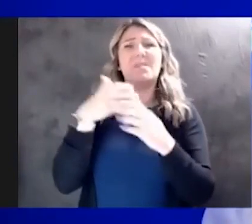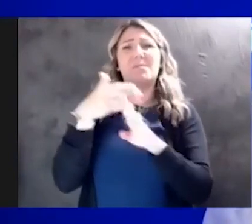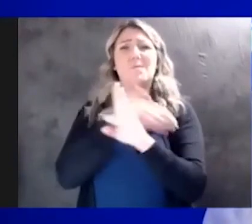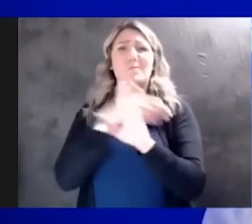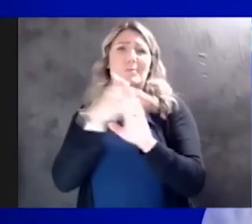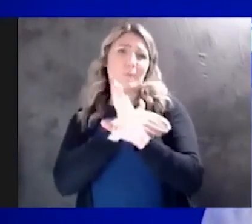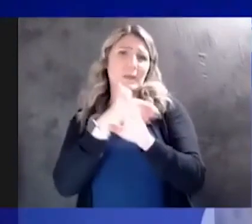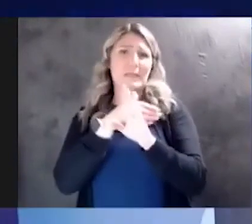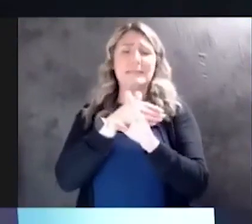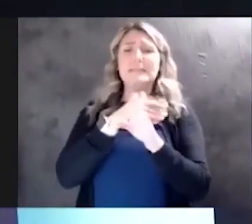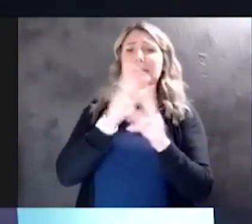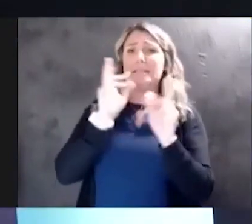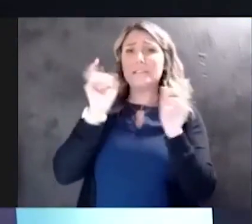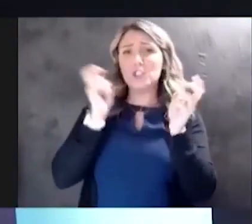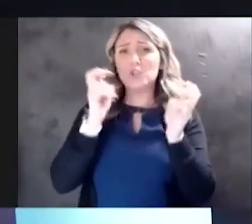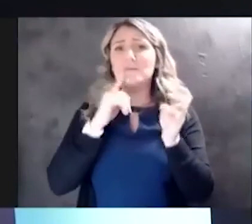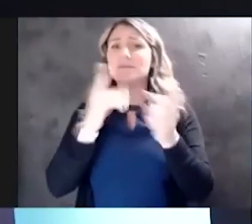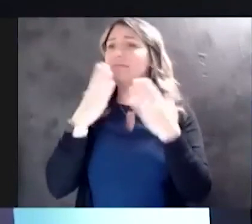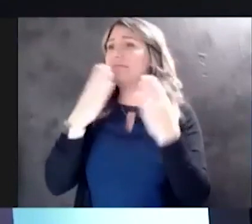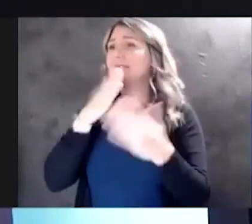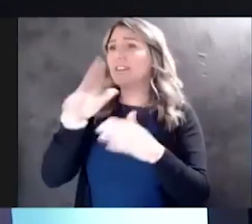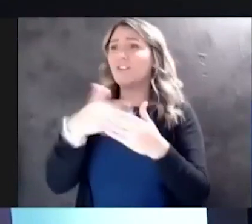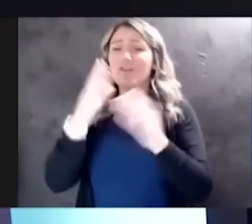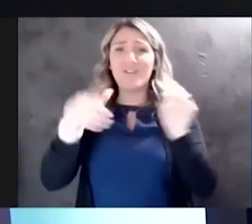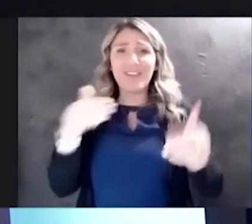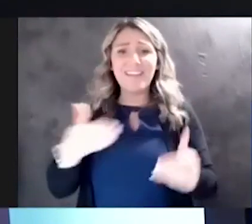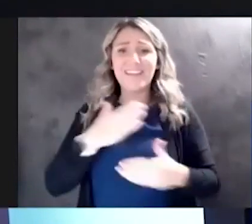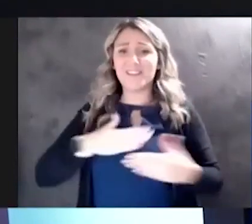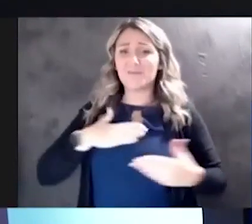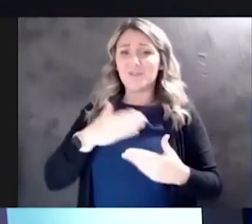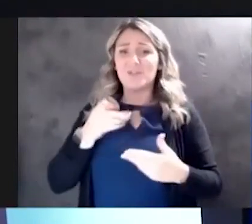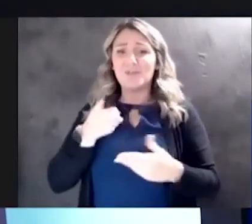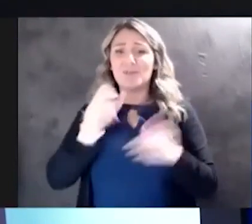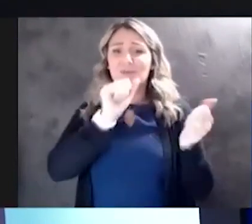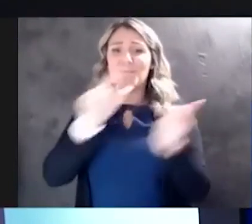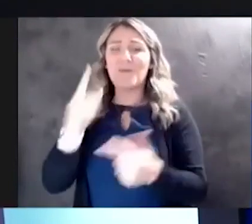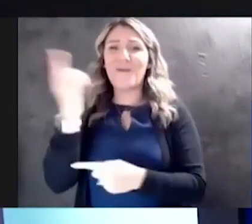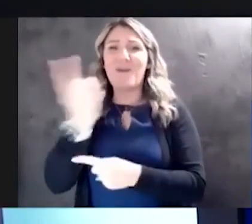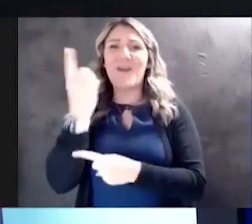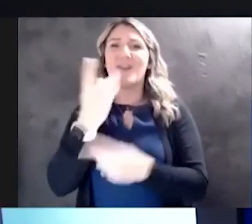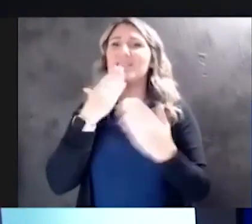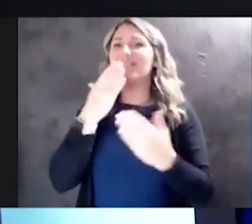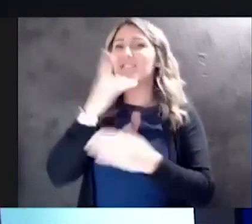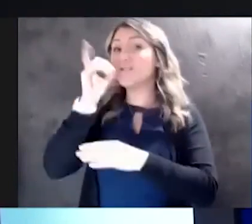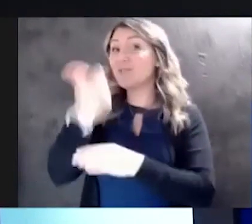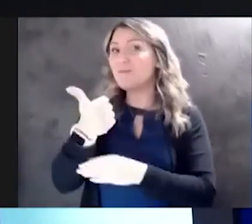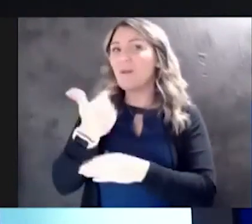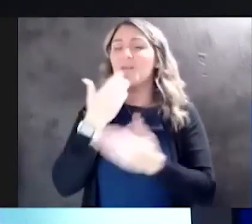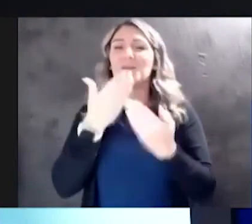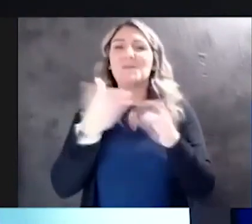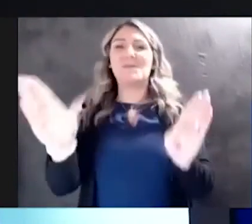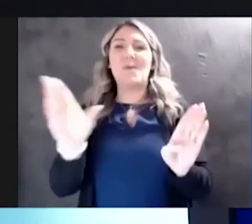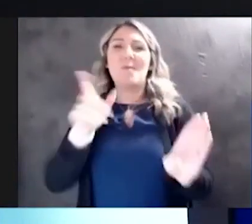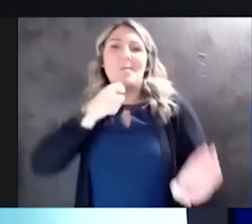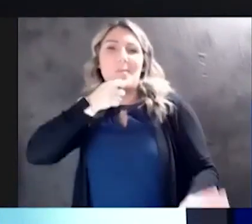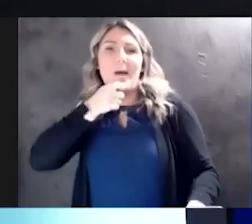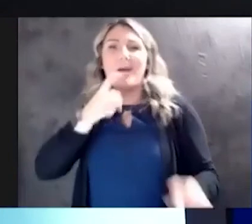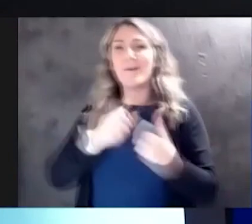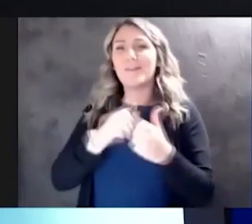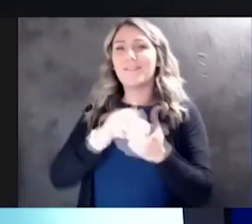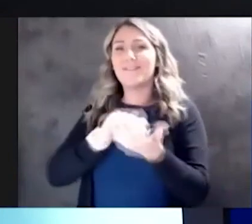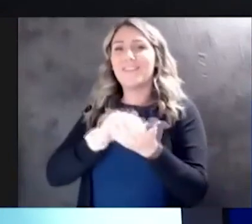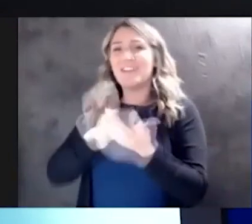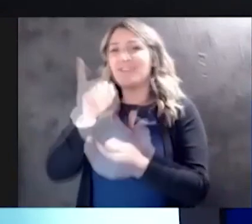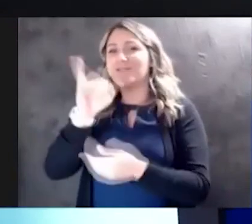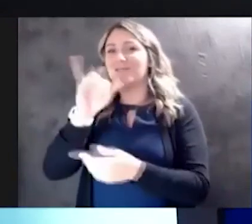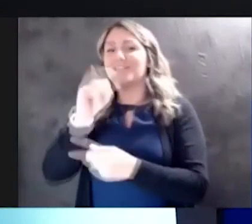our guests for being with us today. We appreciate you as always, and thank you for being with us. Tomorrow it is open mics with Dr. Stites. Back to school is just around the